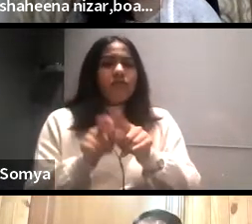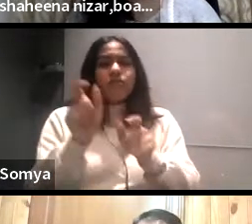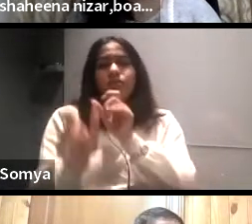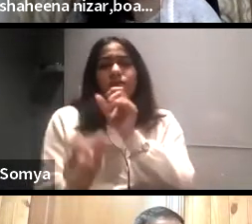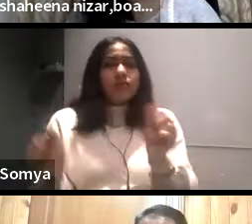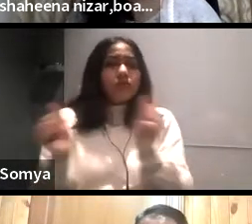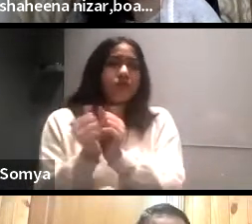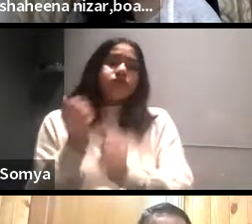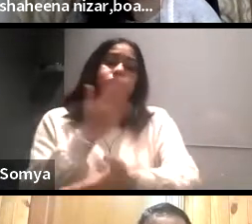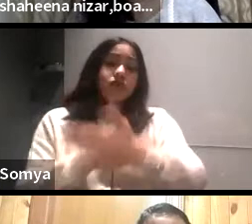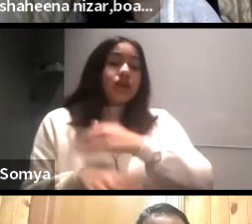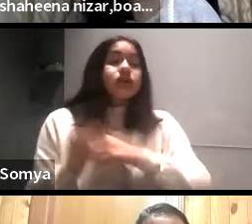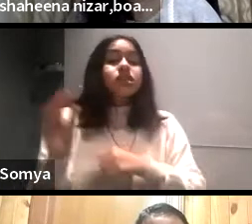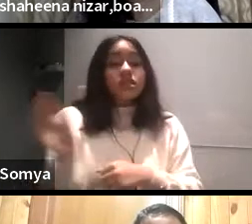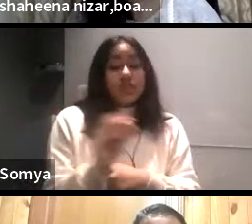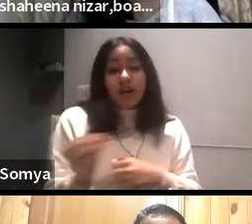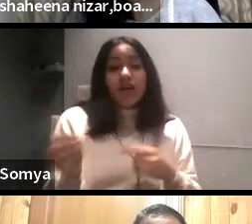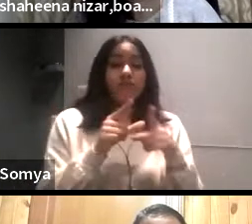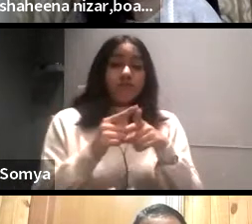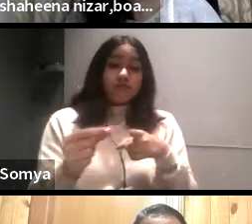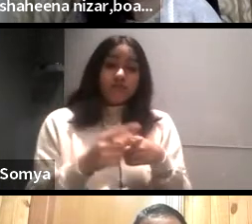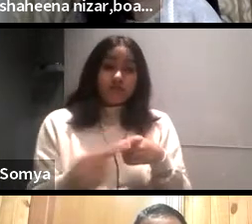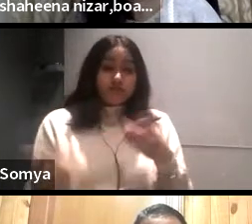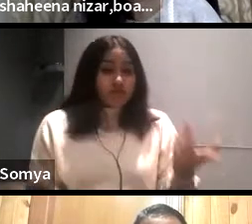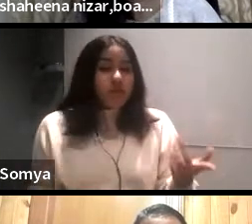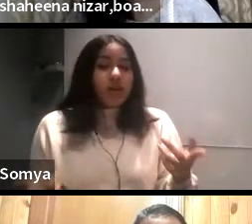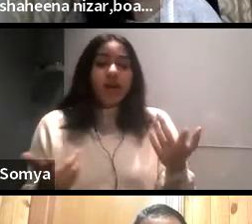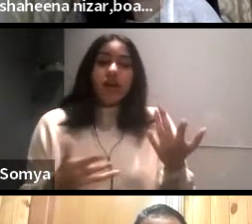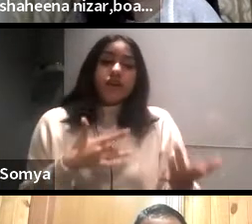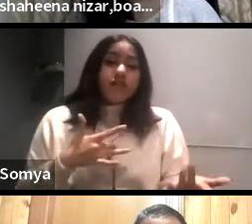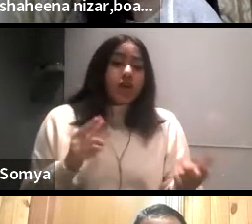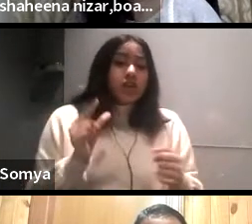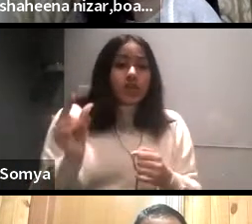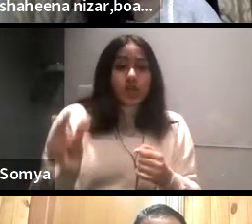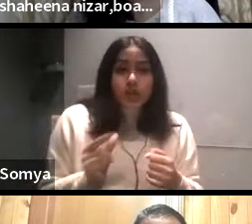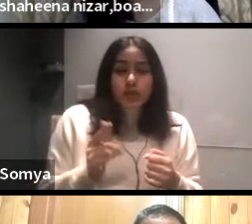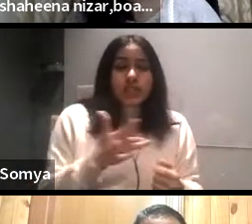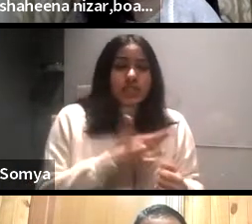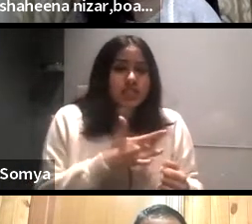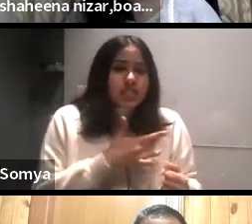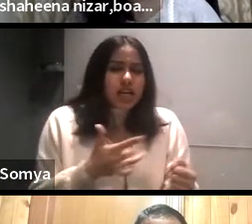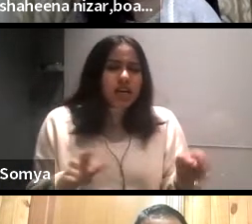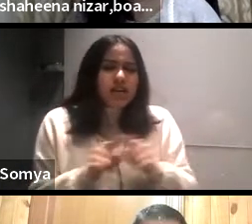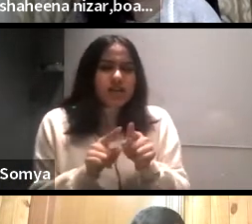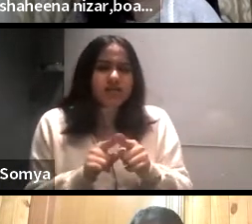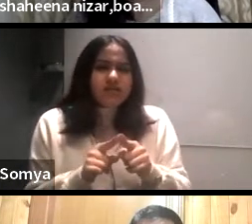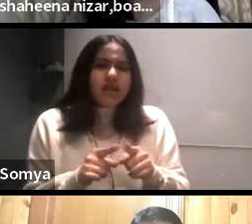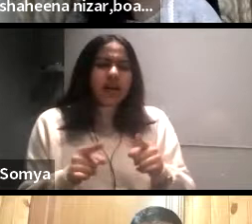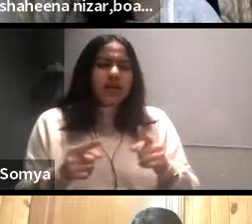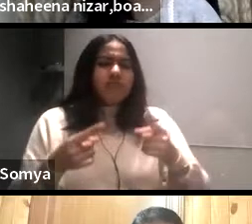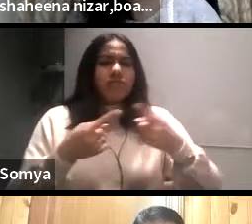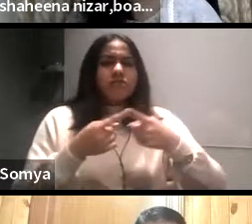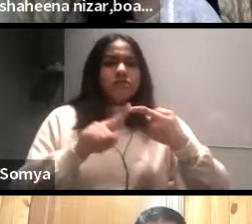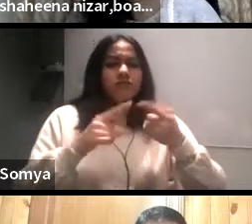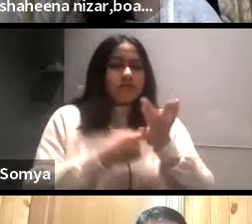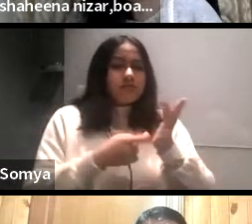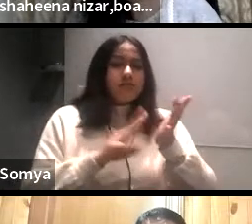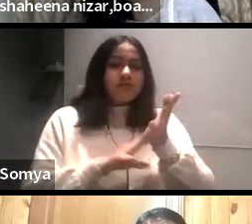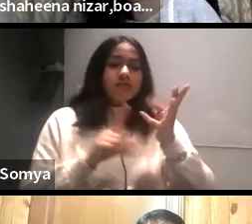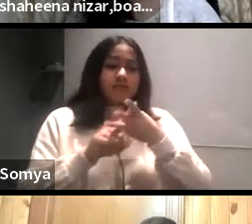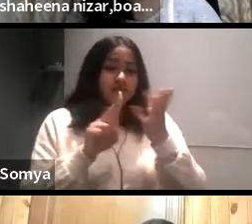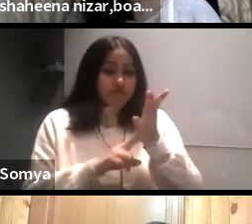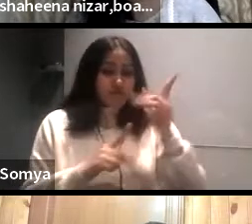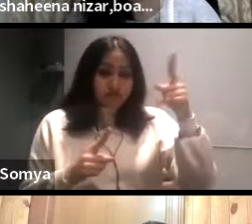So some of the things that we do are reviews to, for example, recruitment processes. And one big